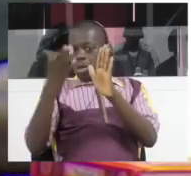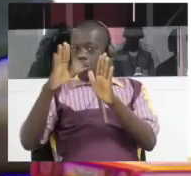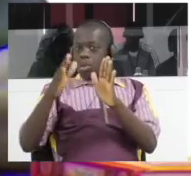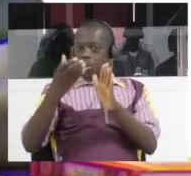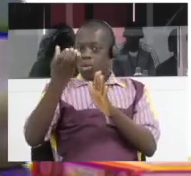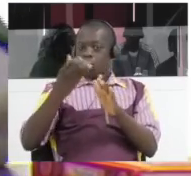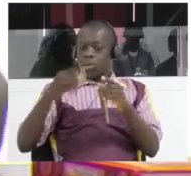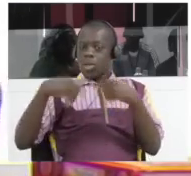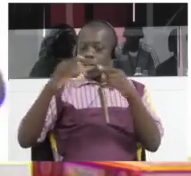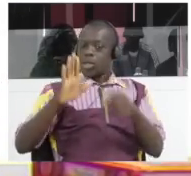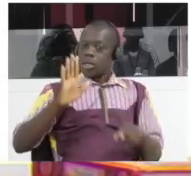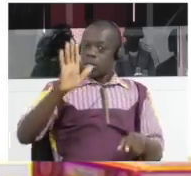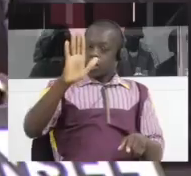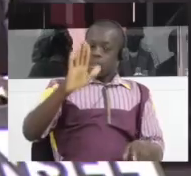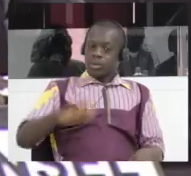later.